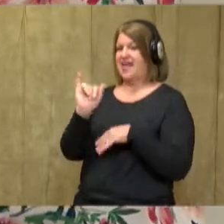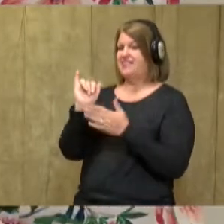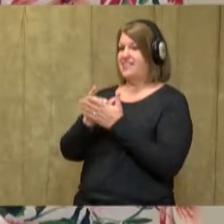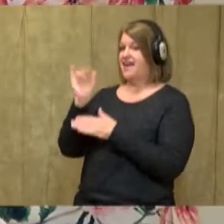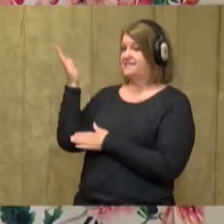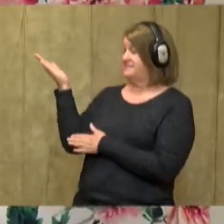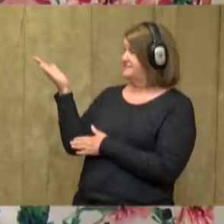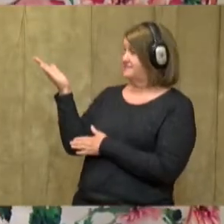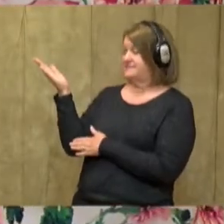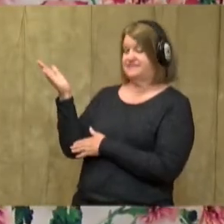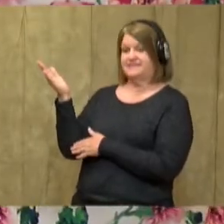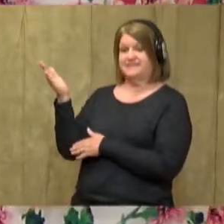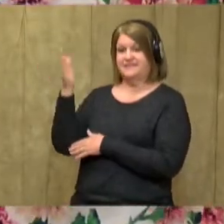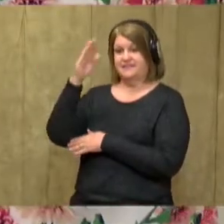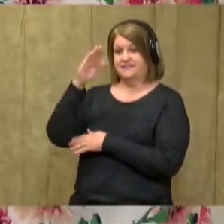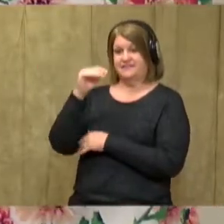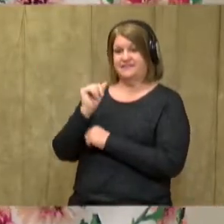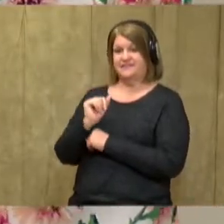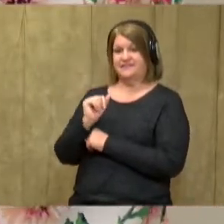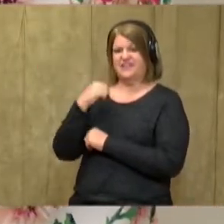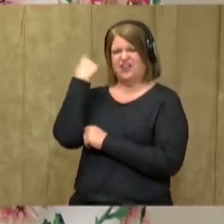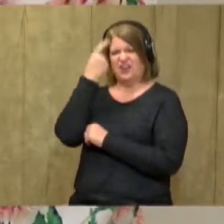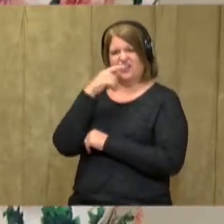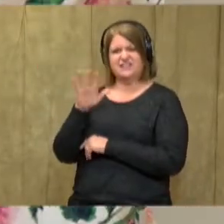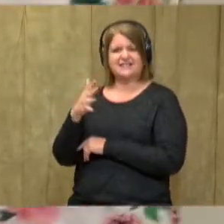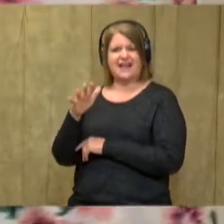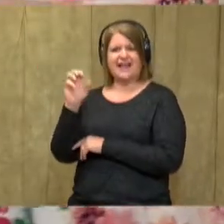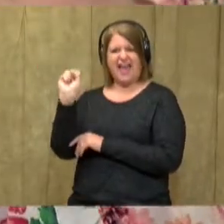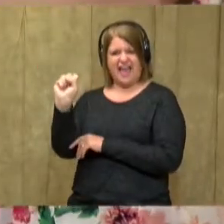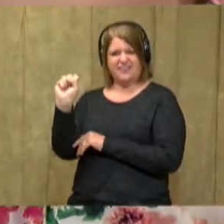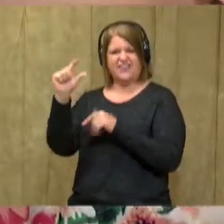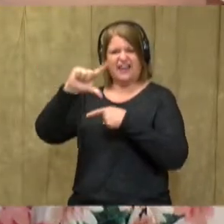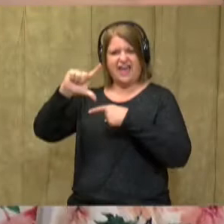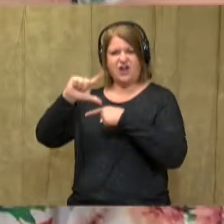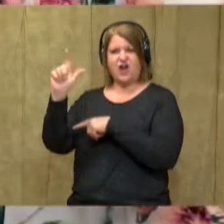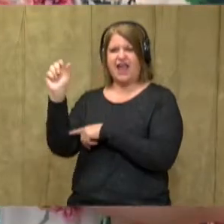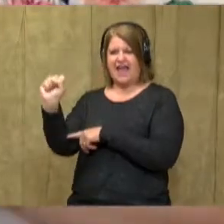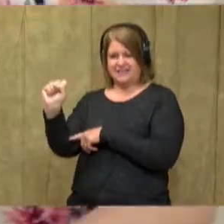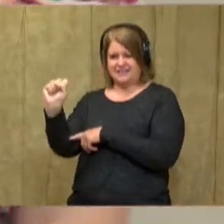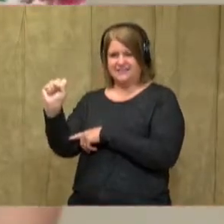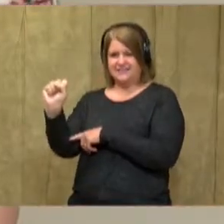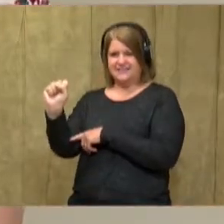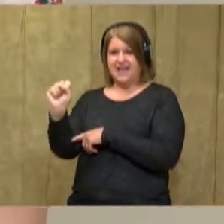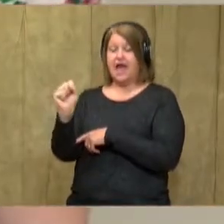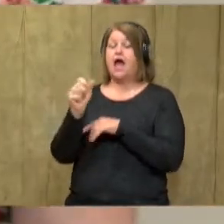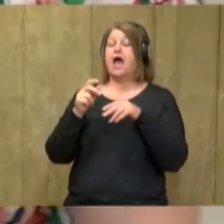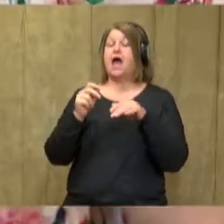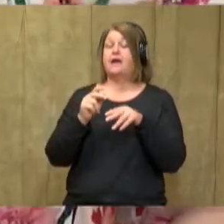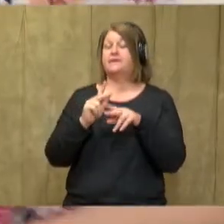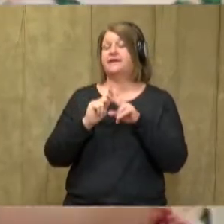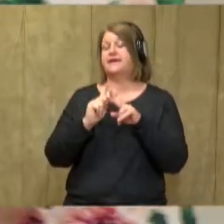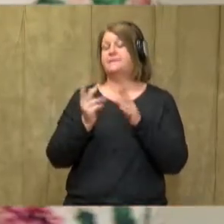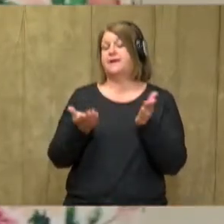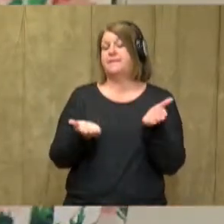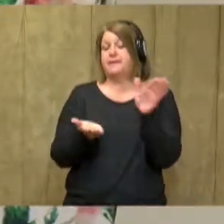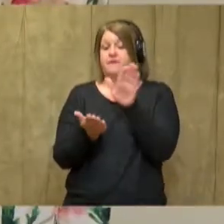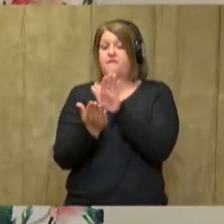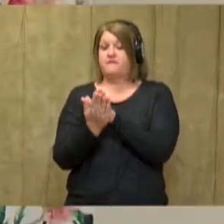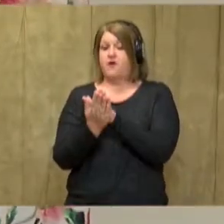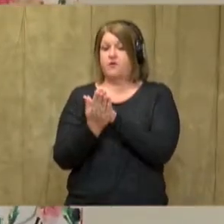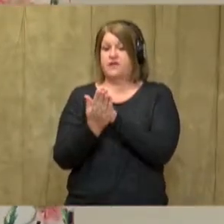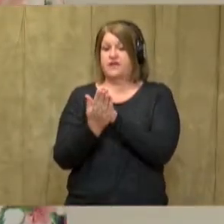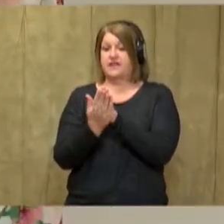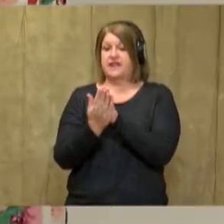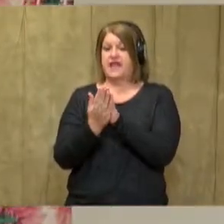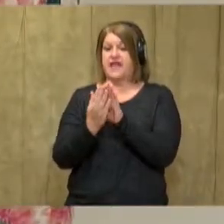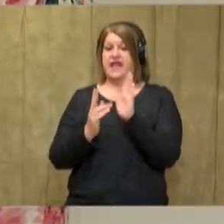So I drew a wavy line, looks kind of like an S. Now I'm going to keep my paper folded in half, and I'm going to cut